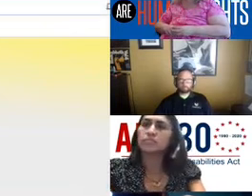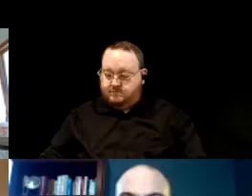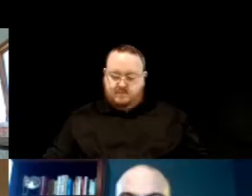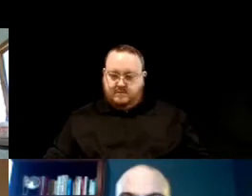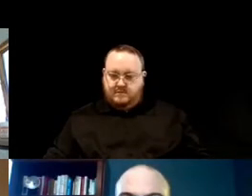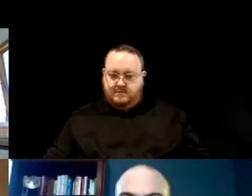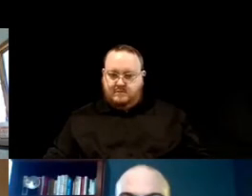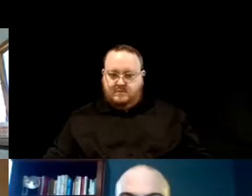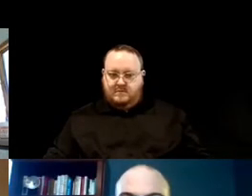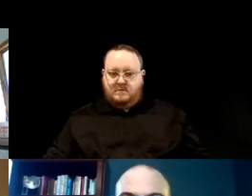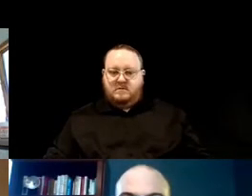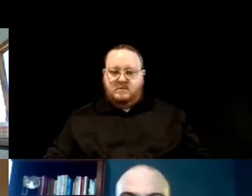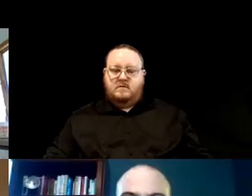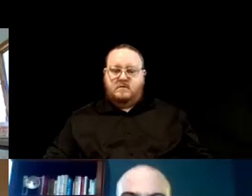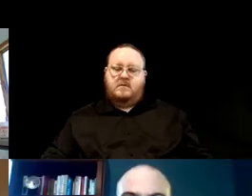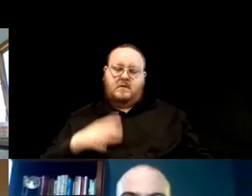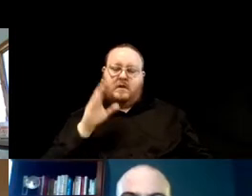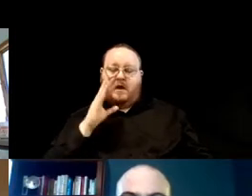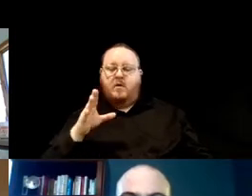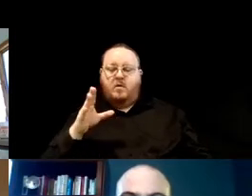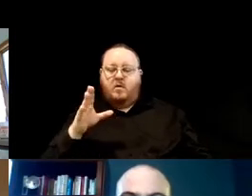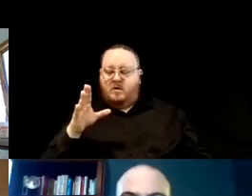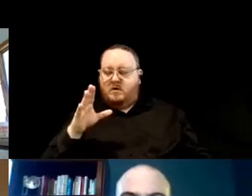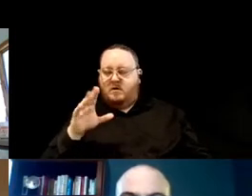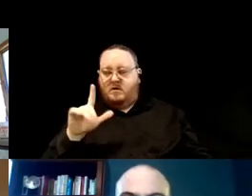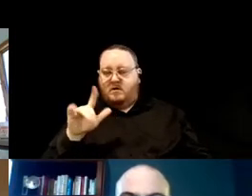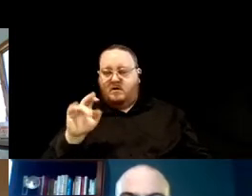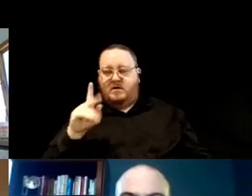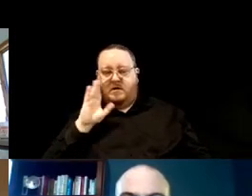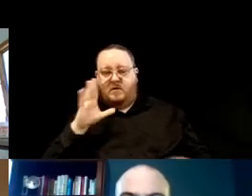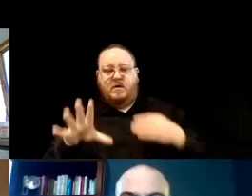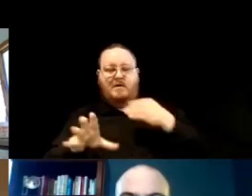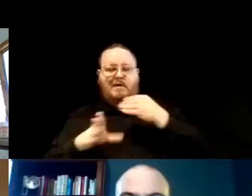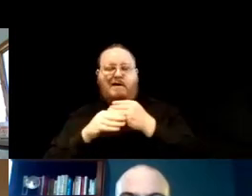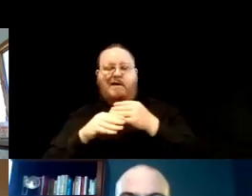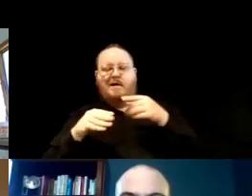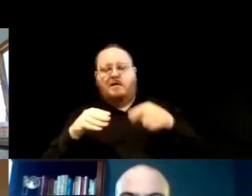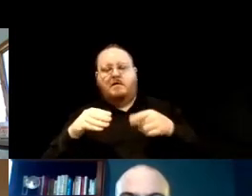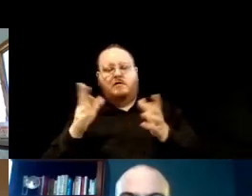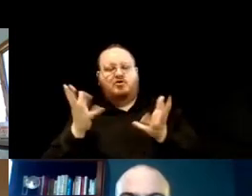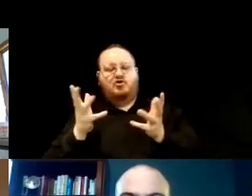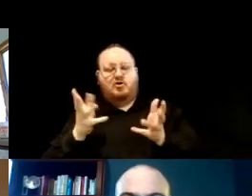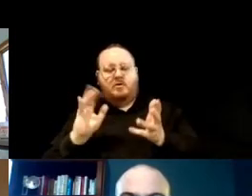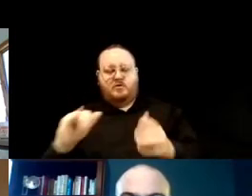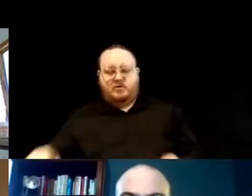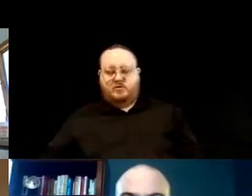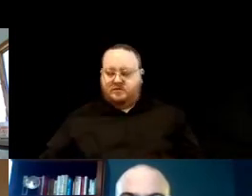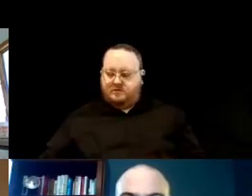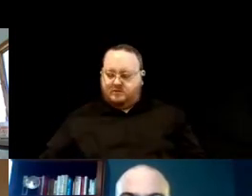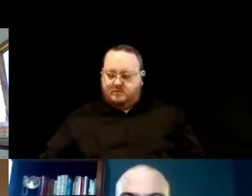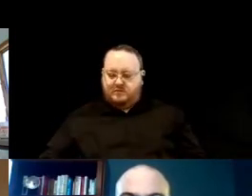I'll drop that link in the chat as well.